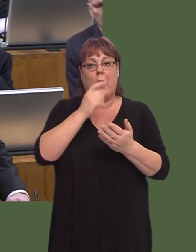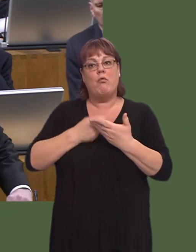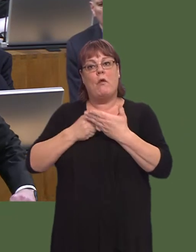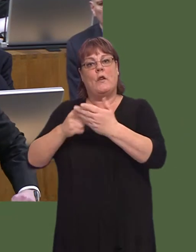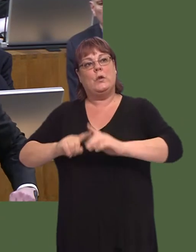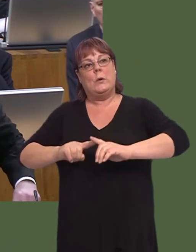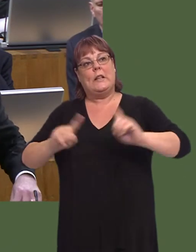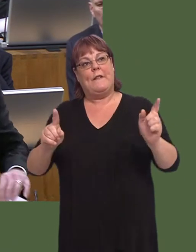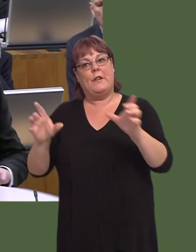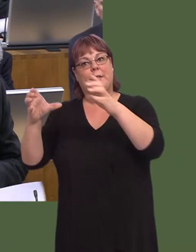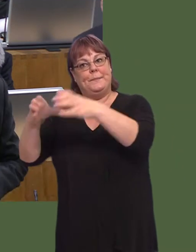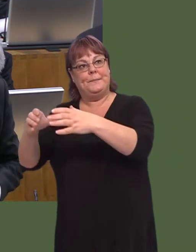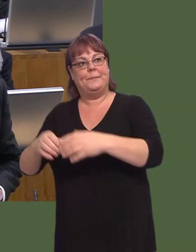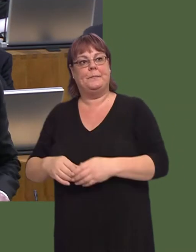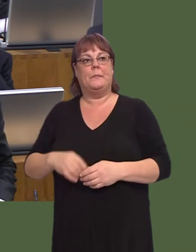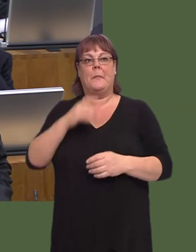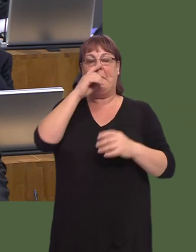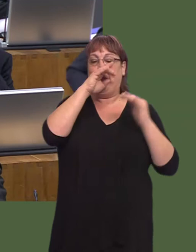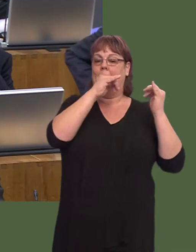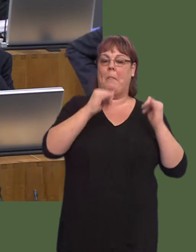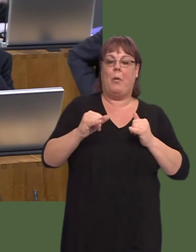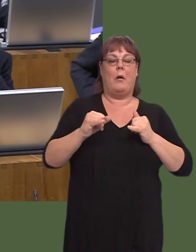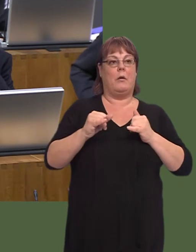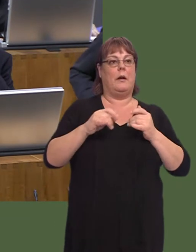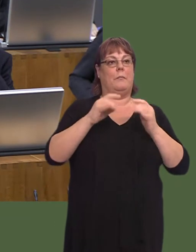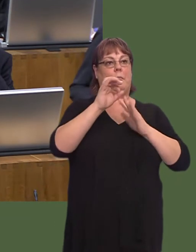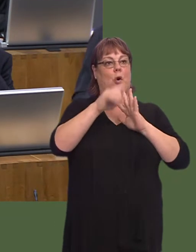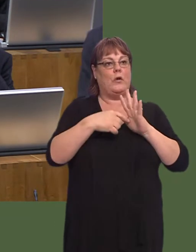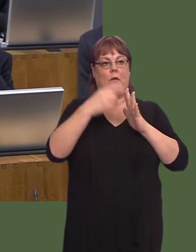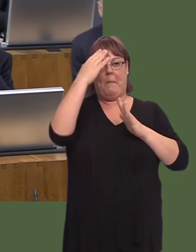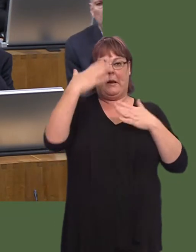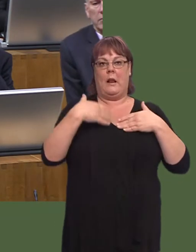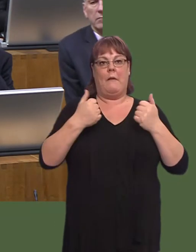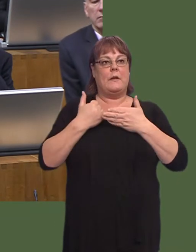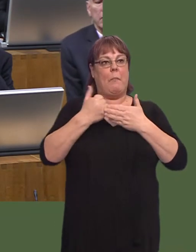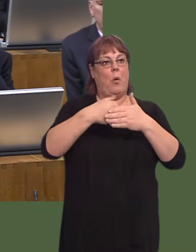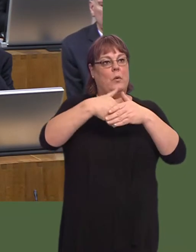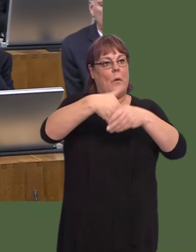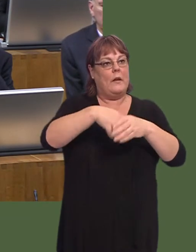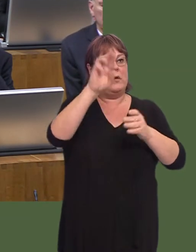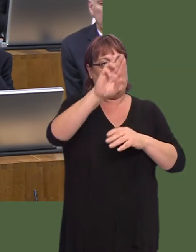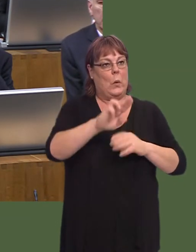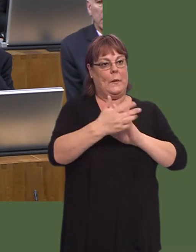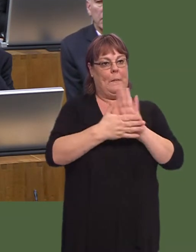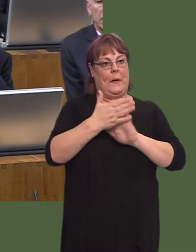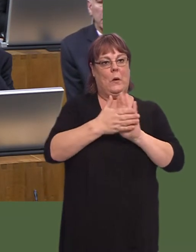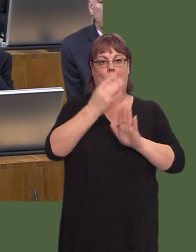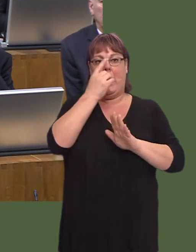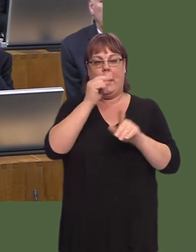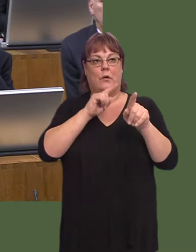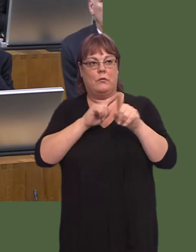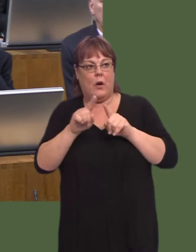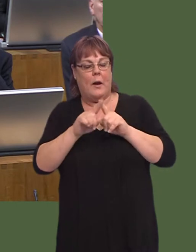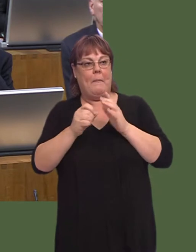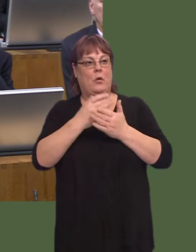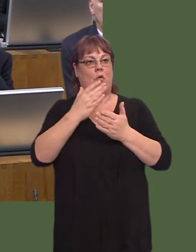take into account as well the pilot projects that were announced in September for mental health support in schools, that we will then be able, of course, to